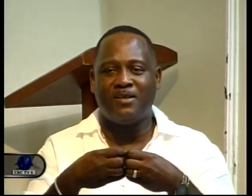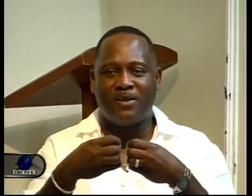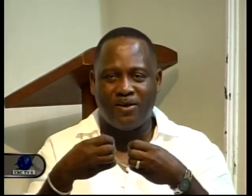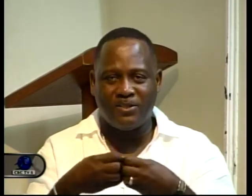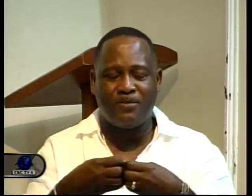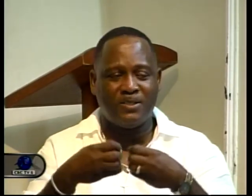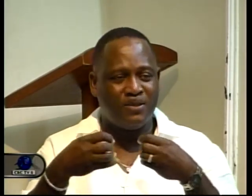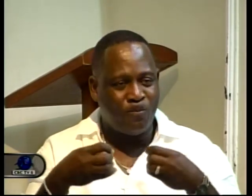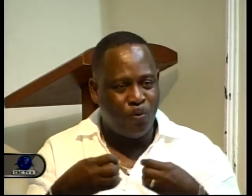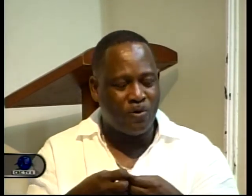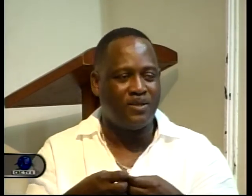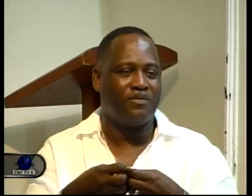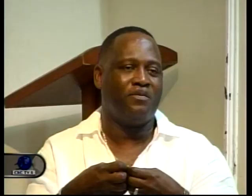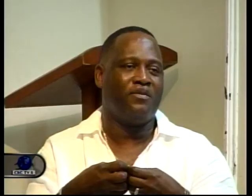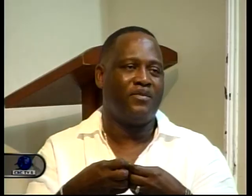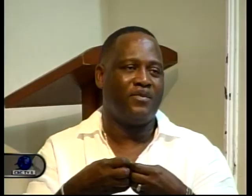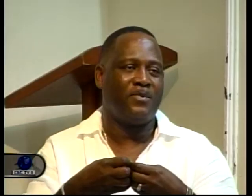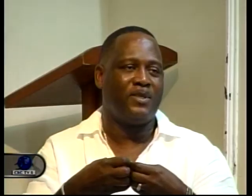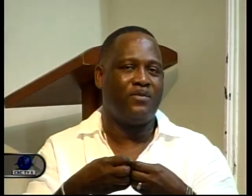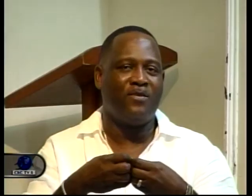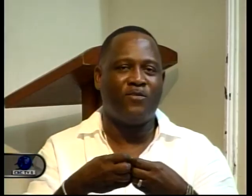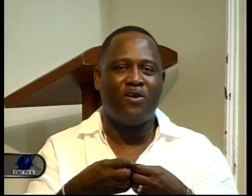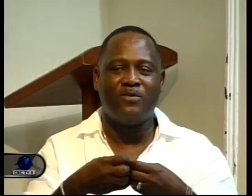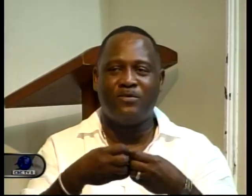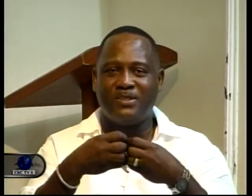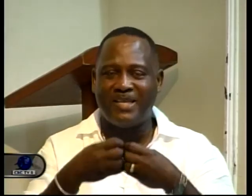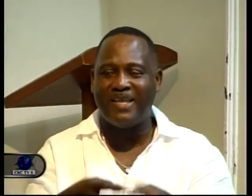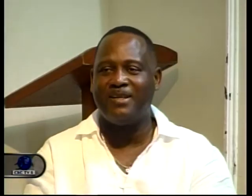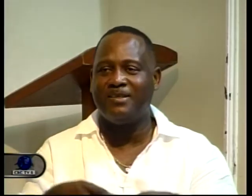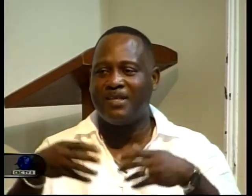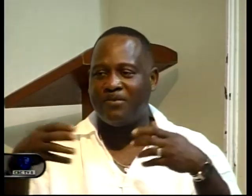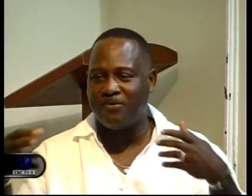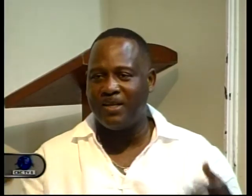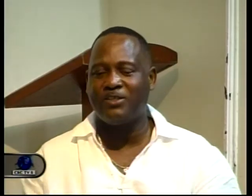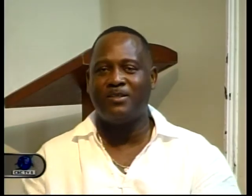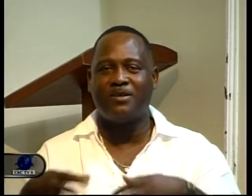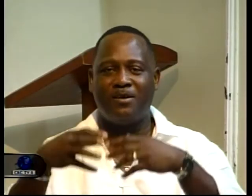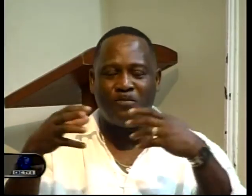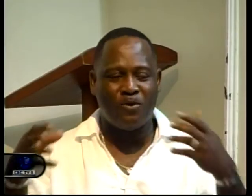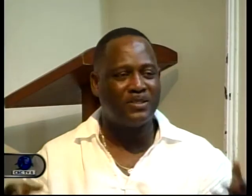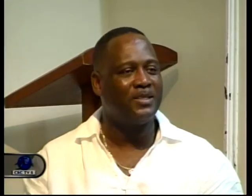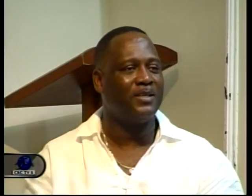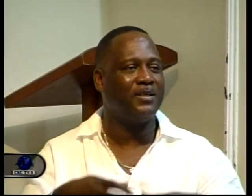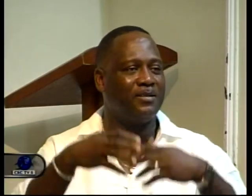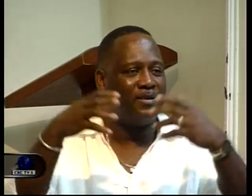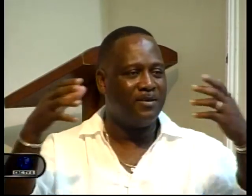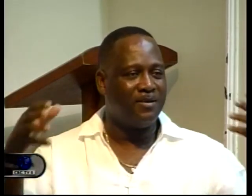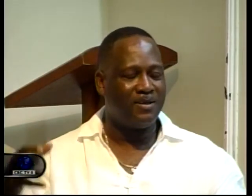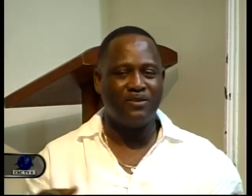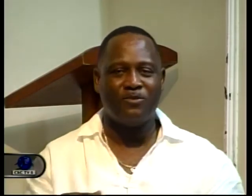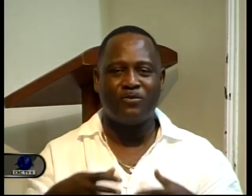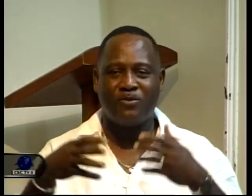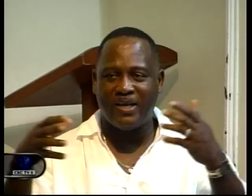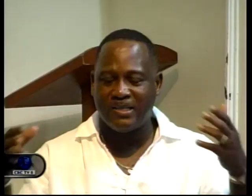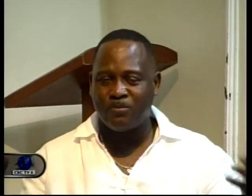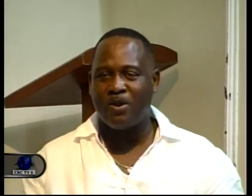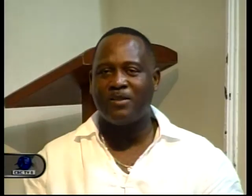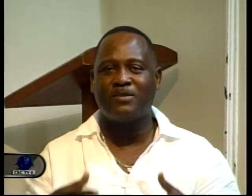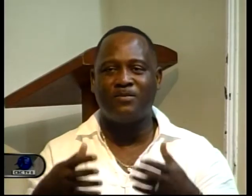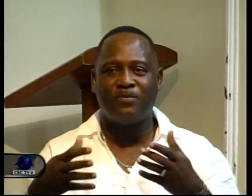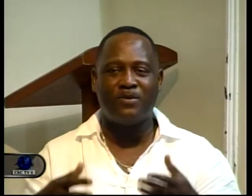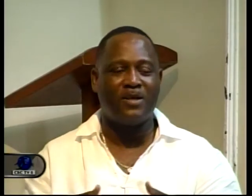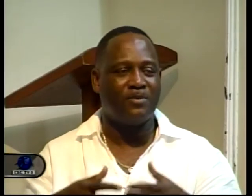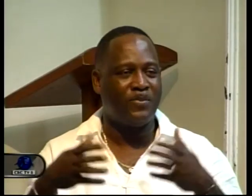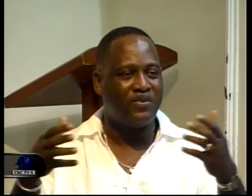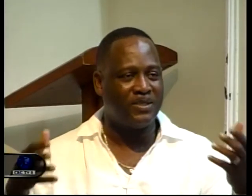and encourage them and support them to be involved in recycling and separation and composting and creating products